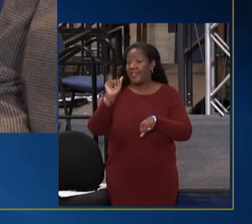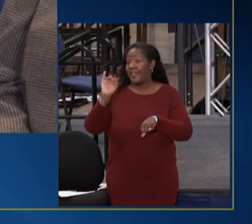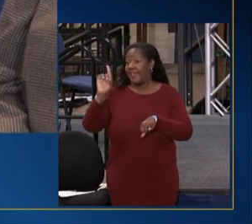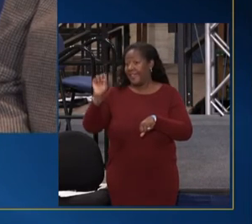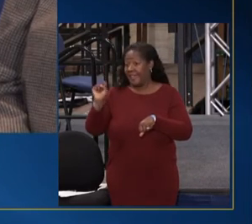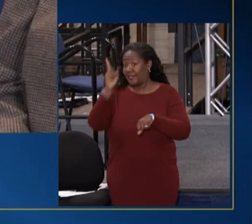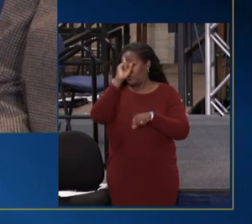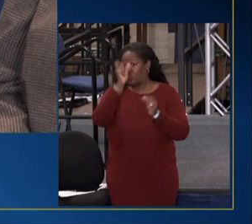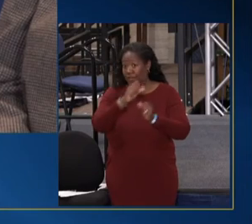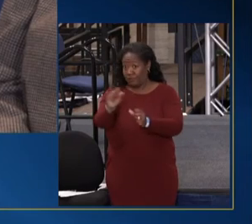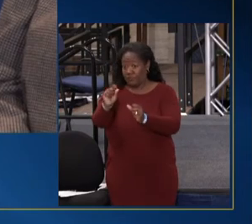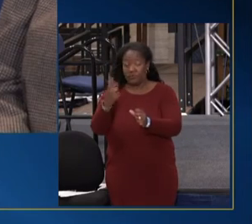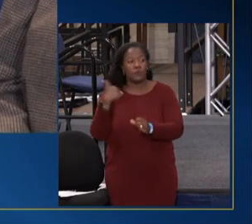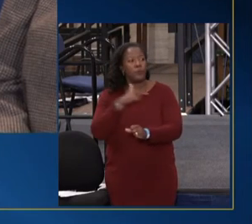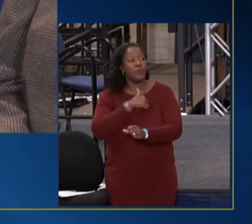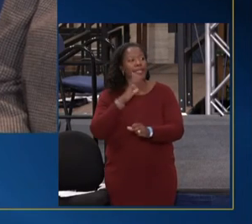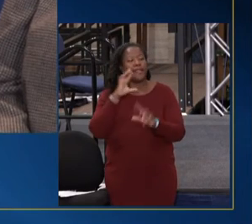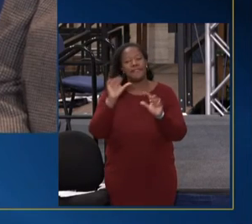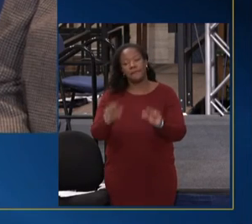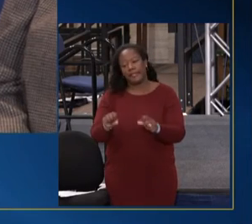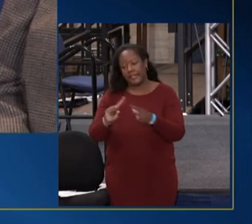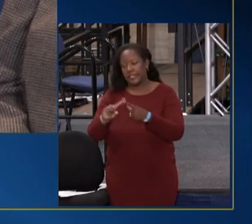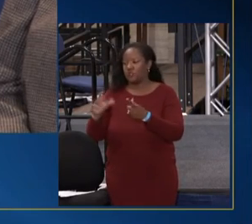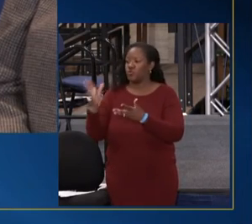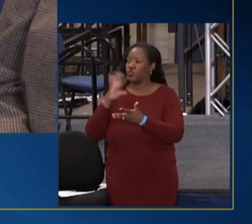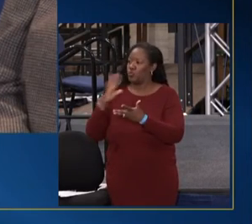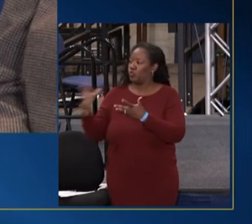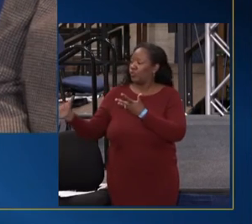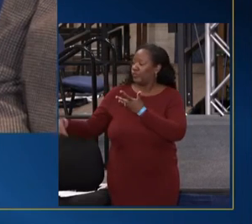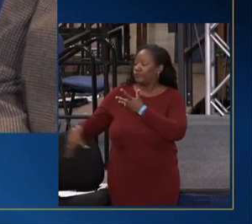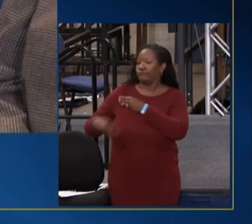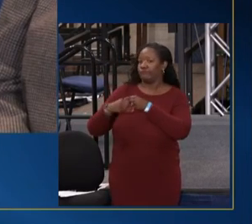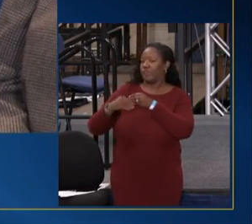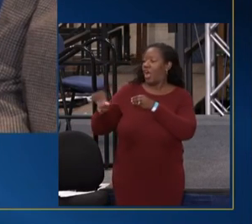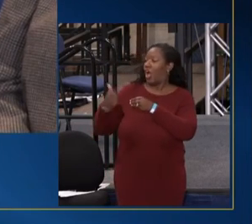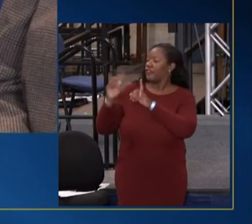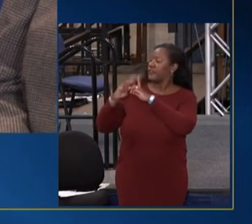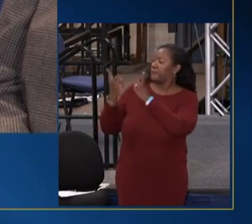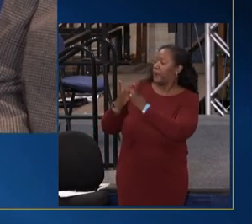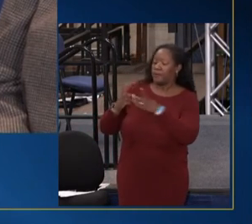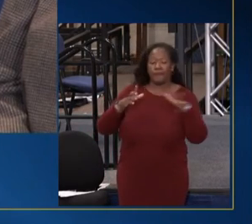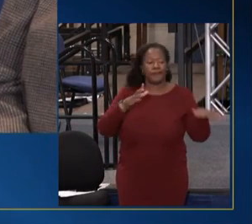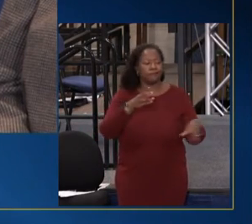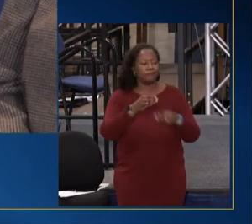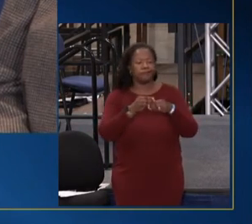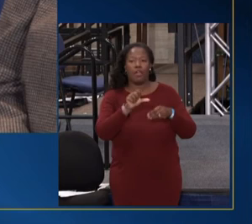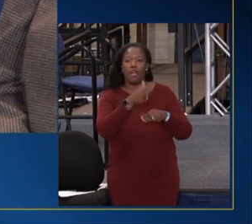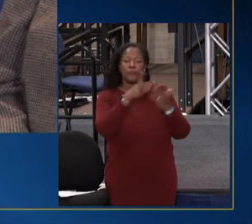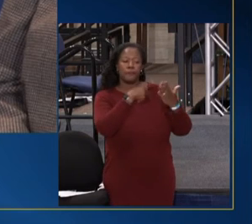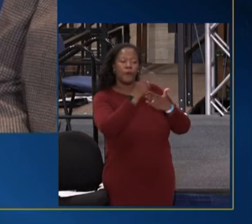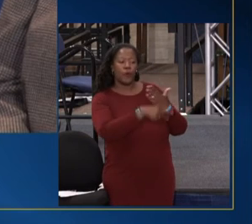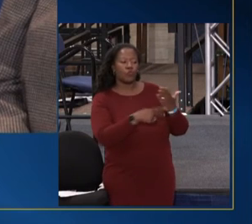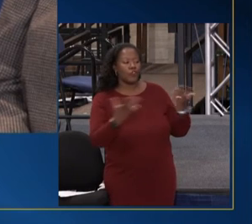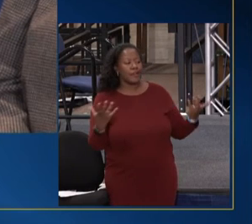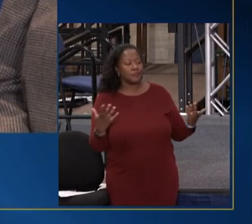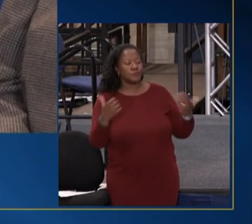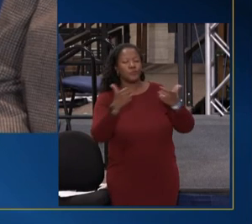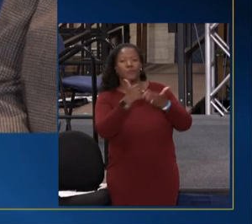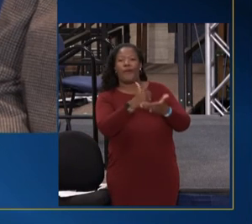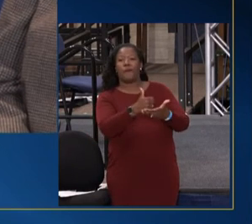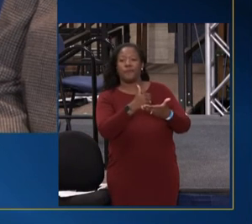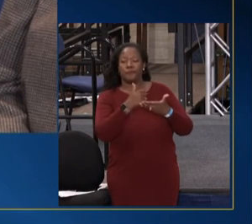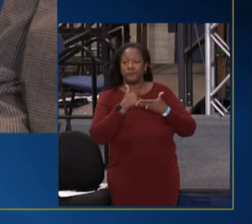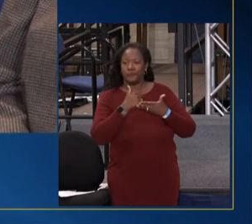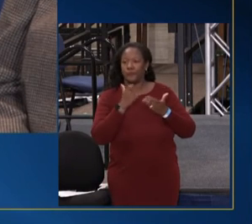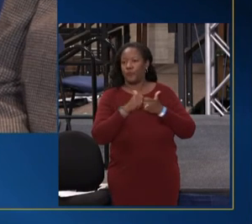have the ability to bring in our other departments and our other programs within this work. And a couple of things that I want